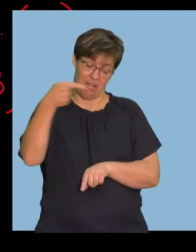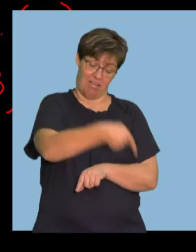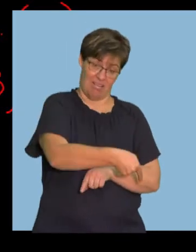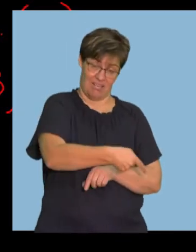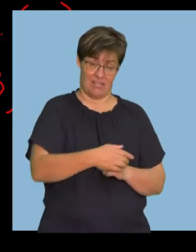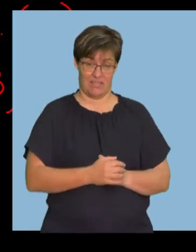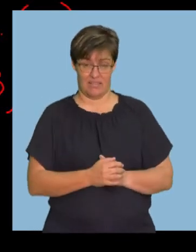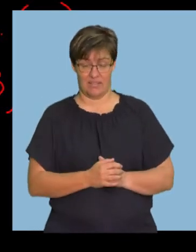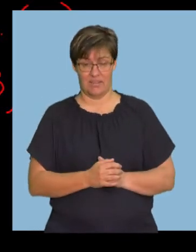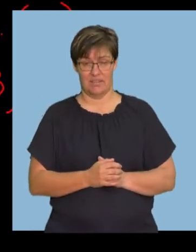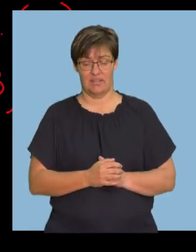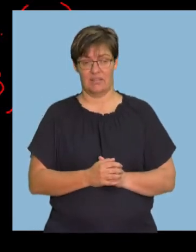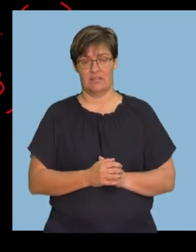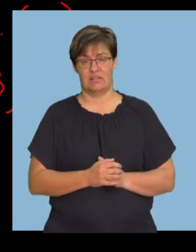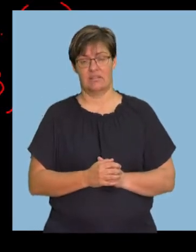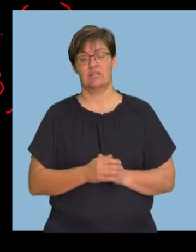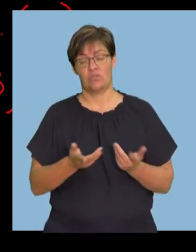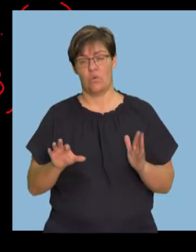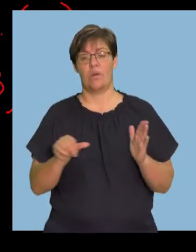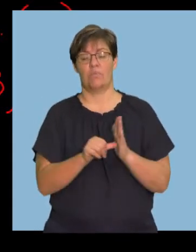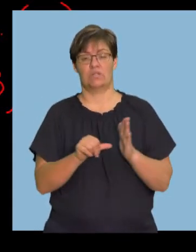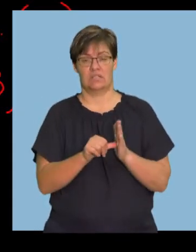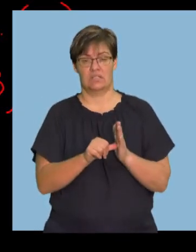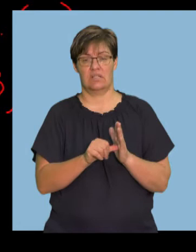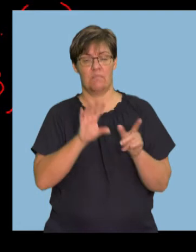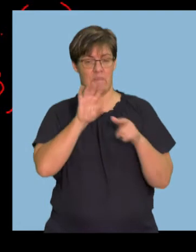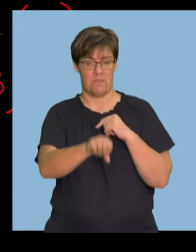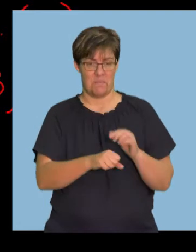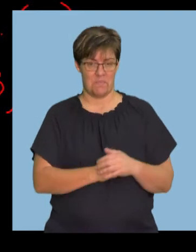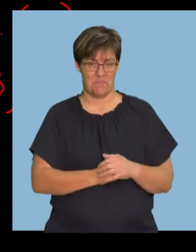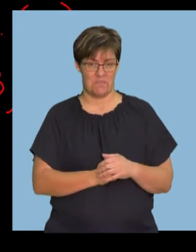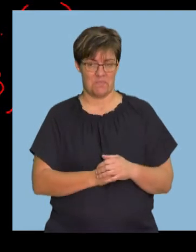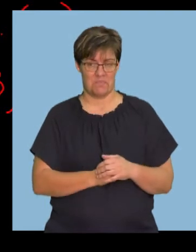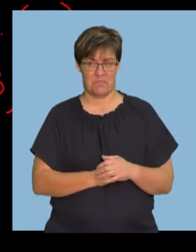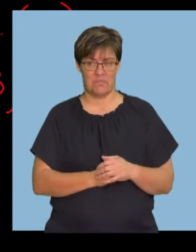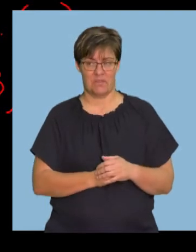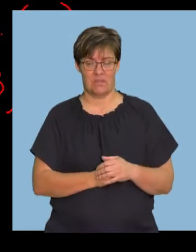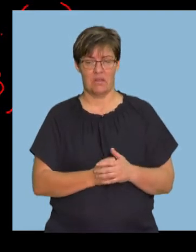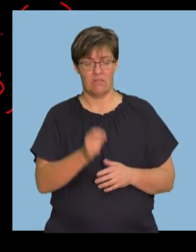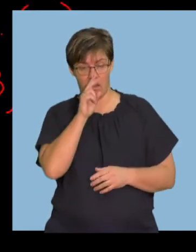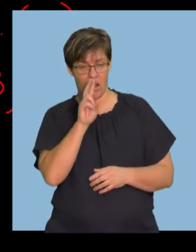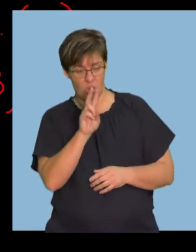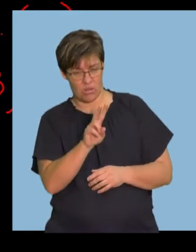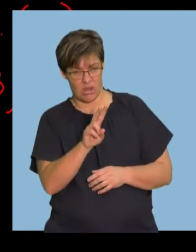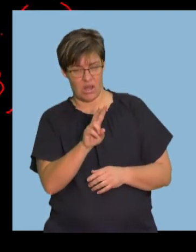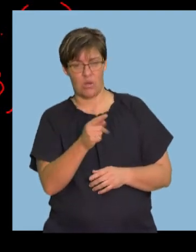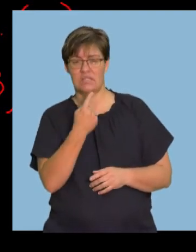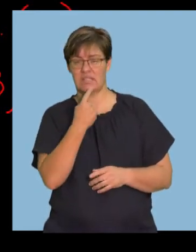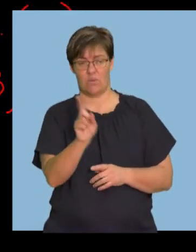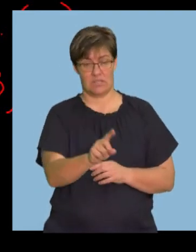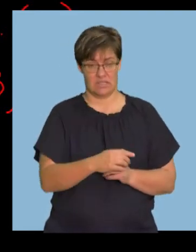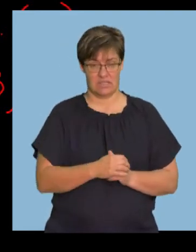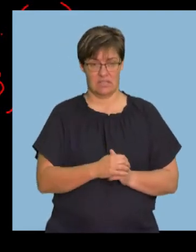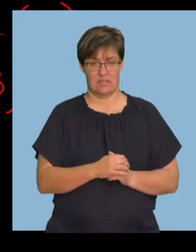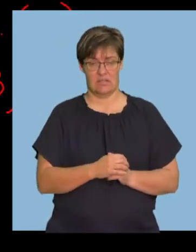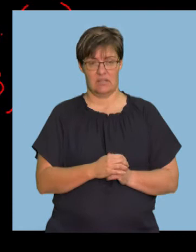while R2 is double the resistance of R1. This is a very important discovery that if you